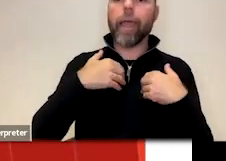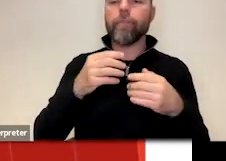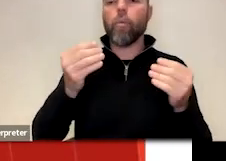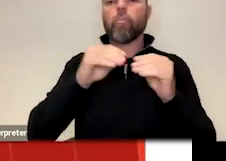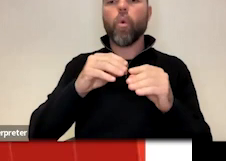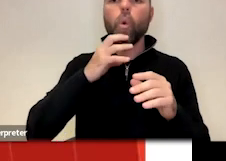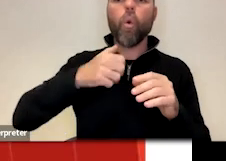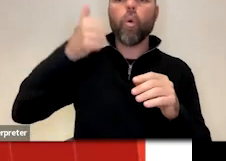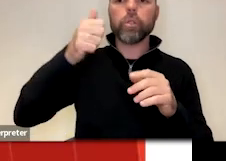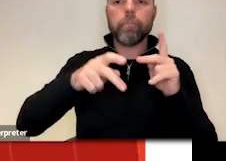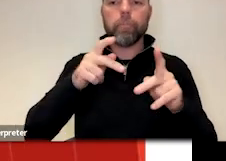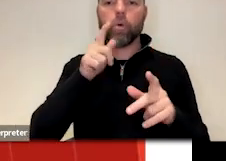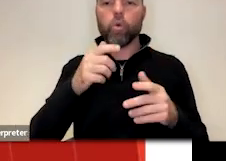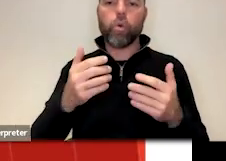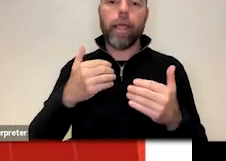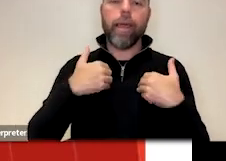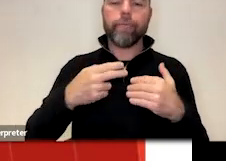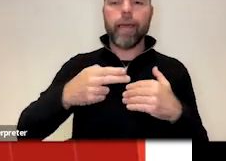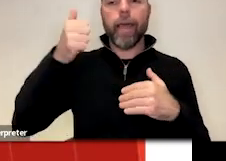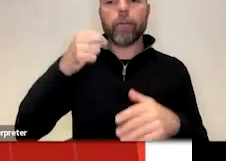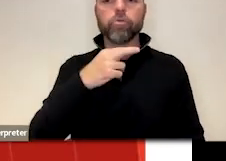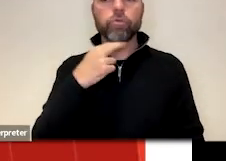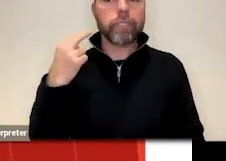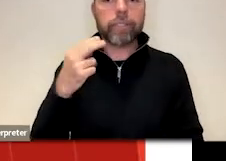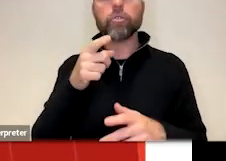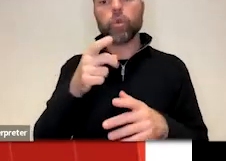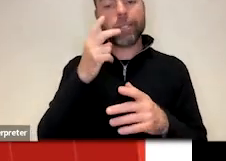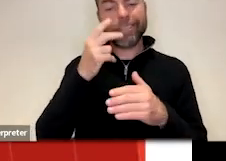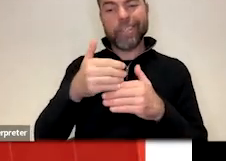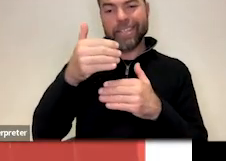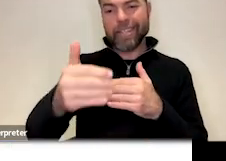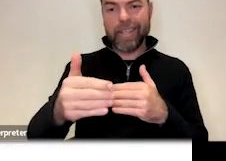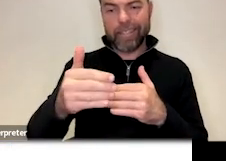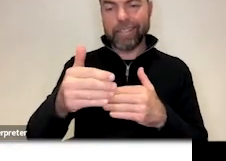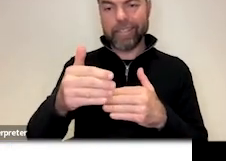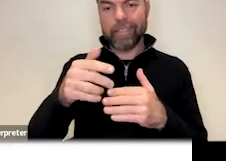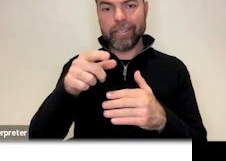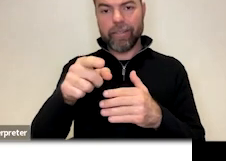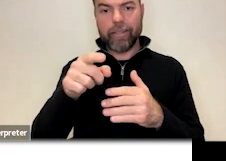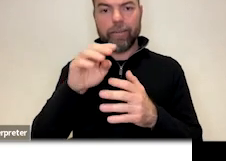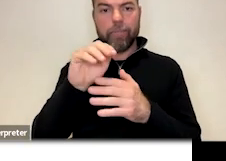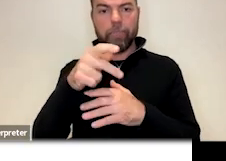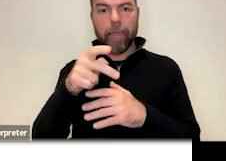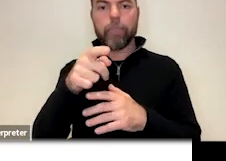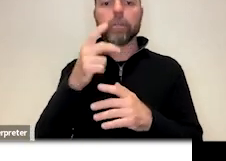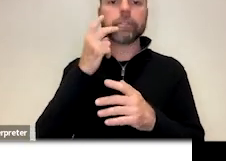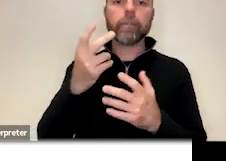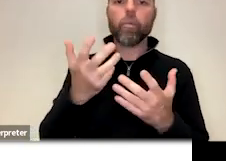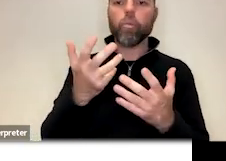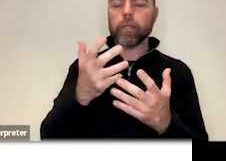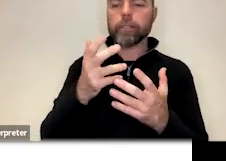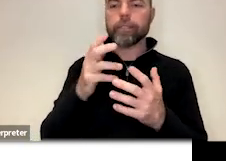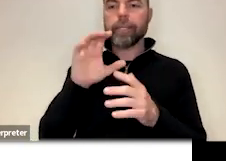who will be at risk. So on the next slide, you're going to see a map, and the communities that have, or the